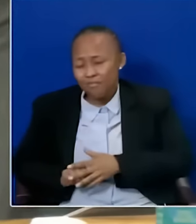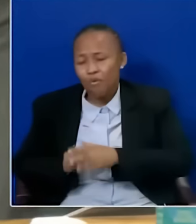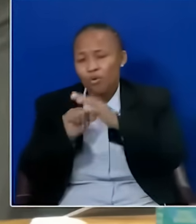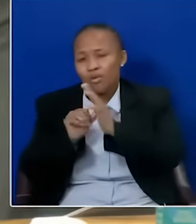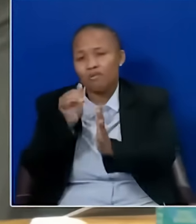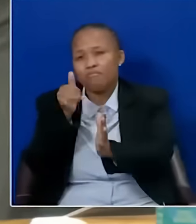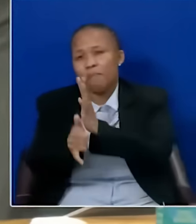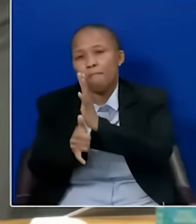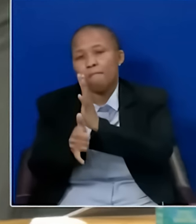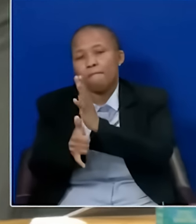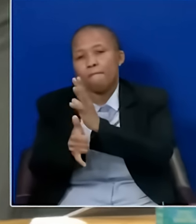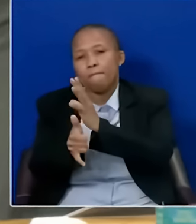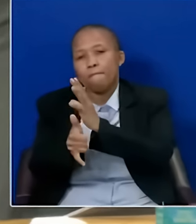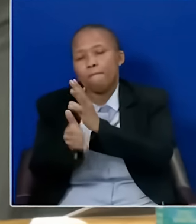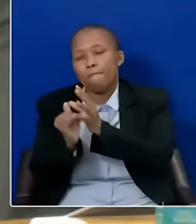is